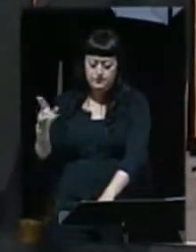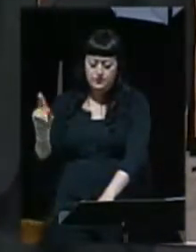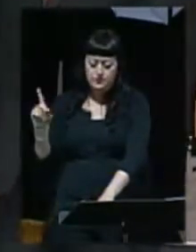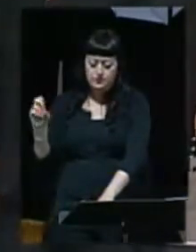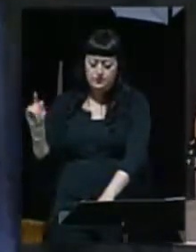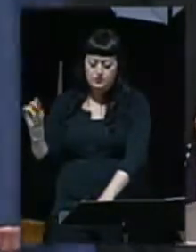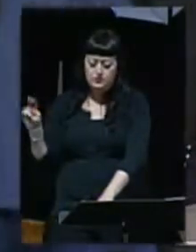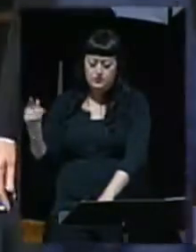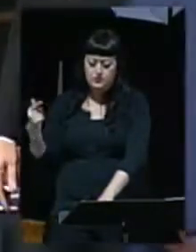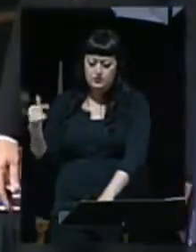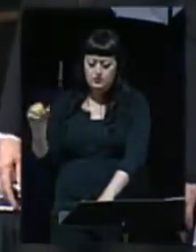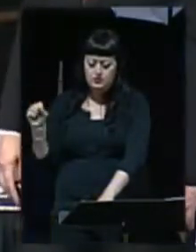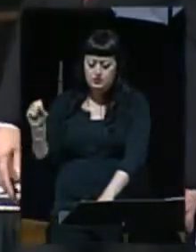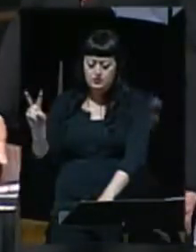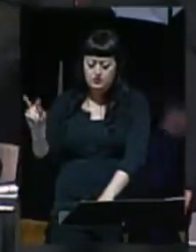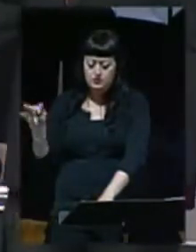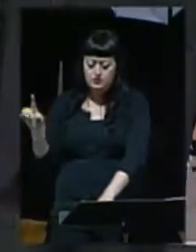Hudson Giswold.